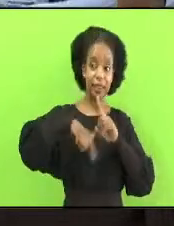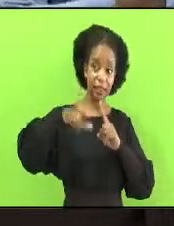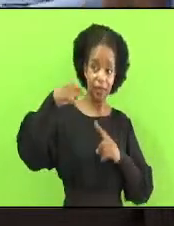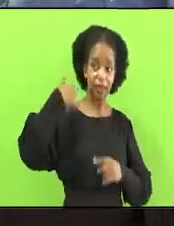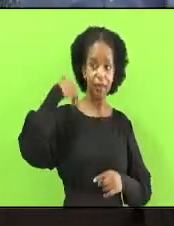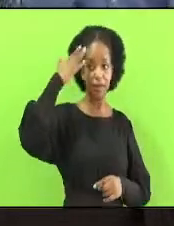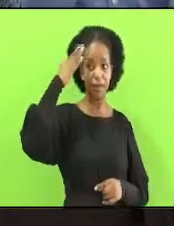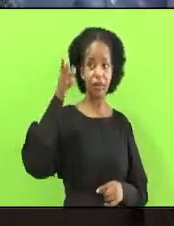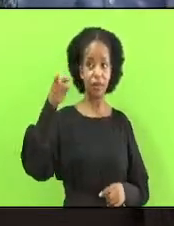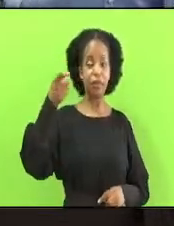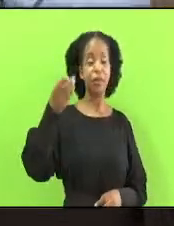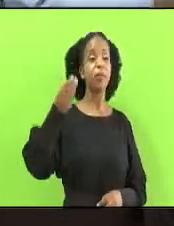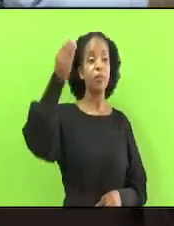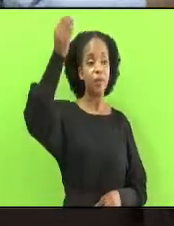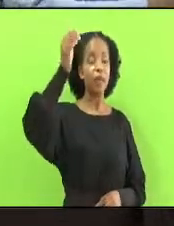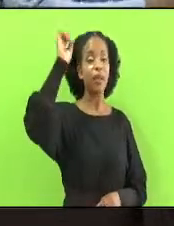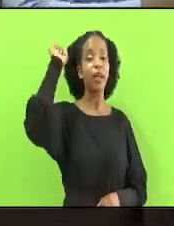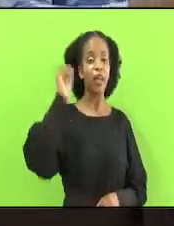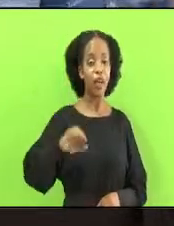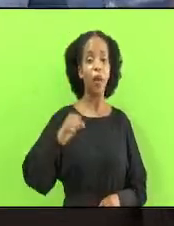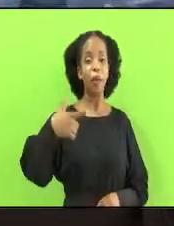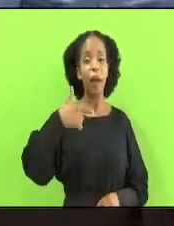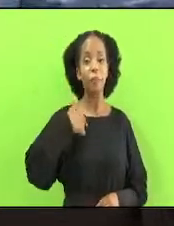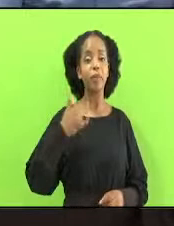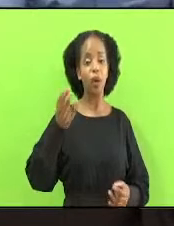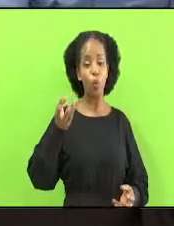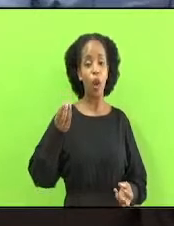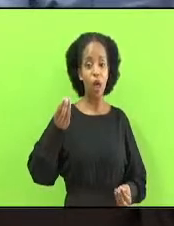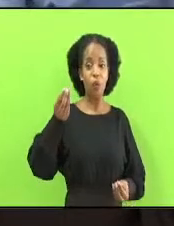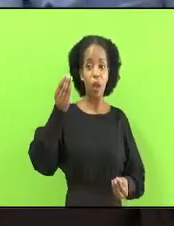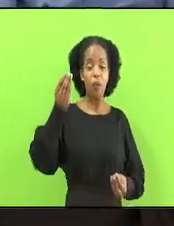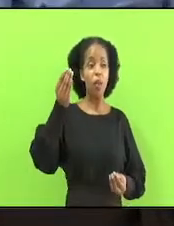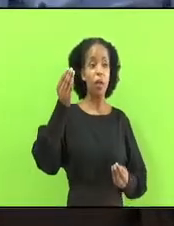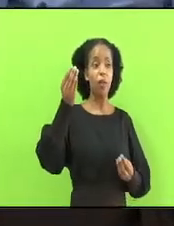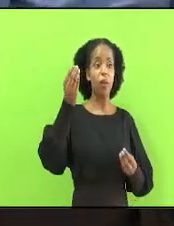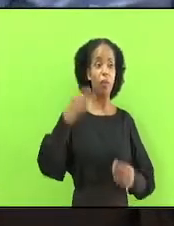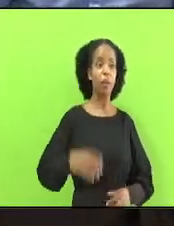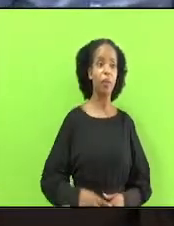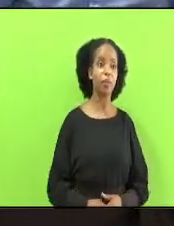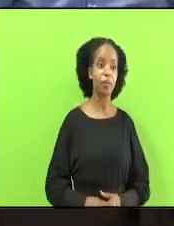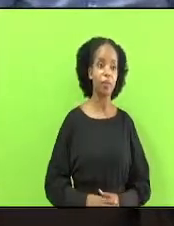elder. I grew up under you, and